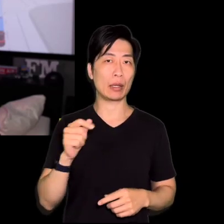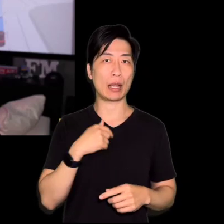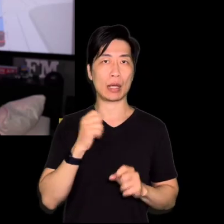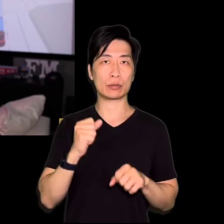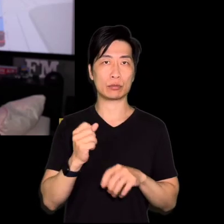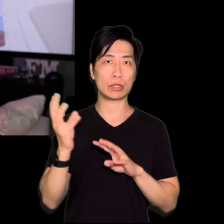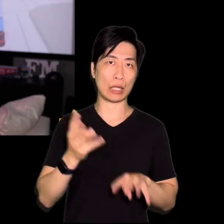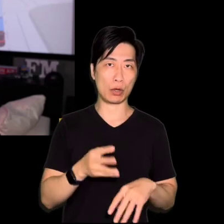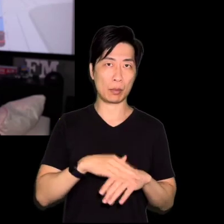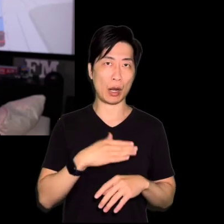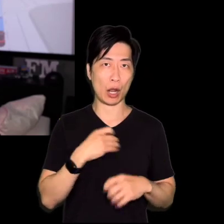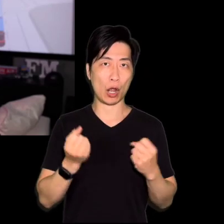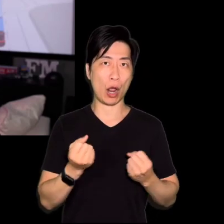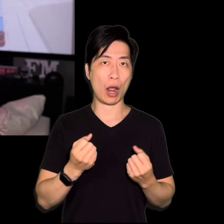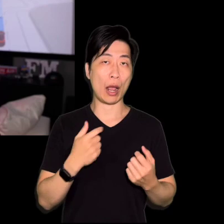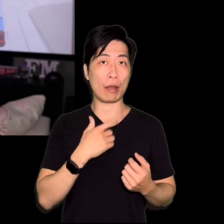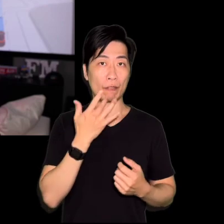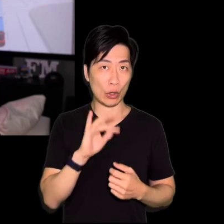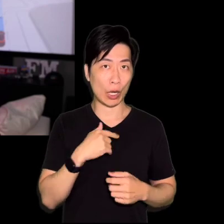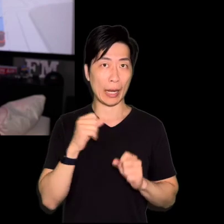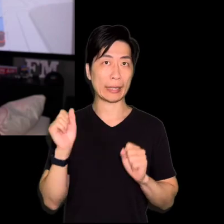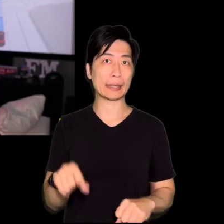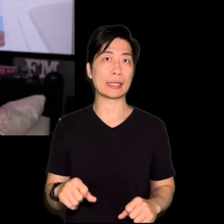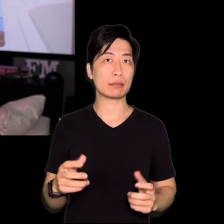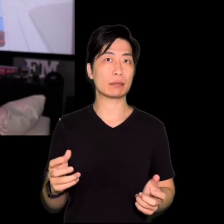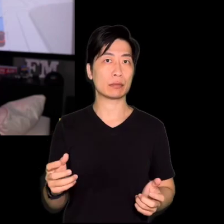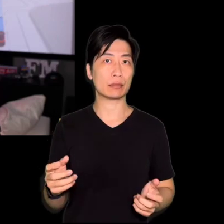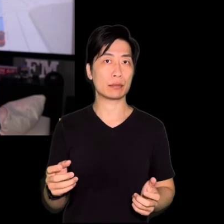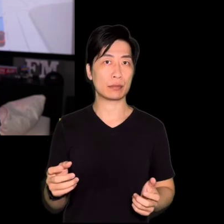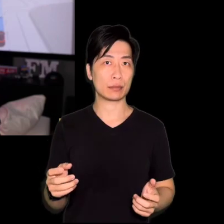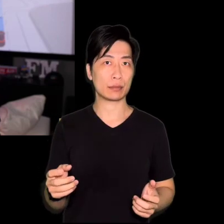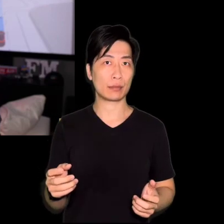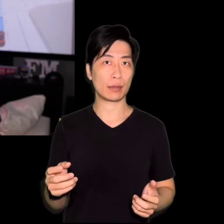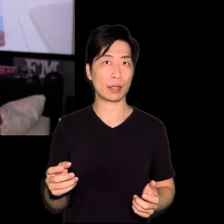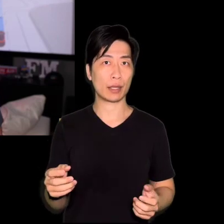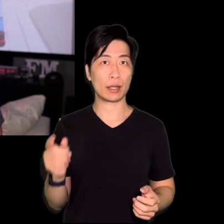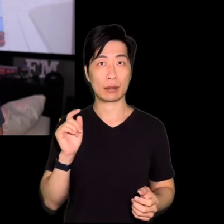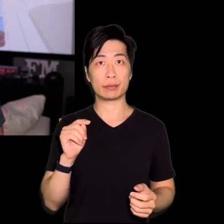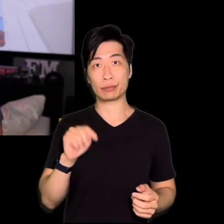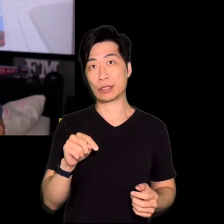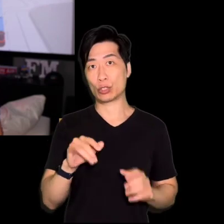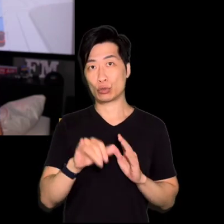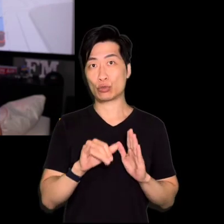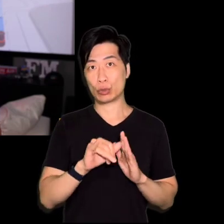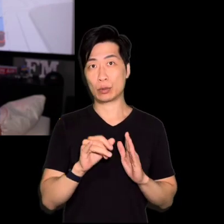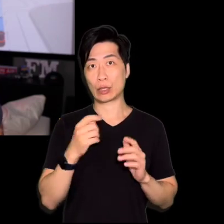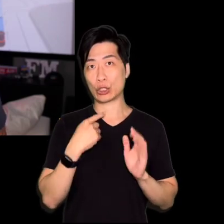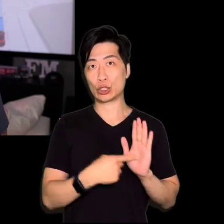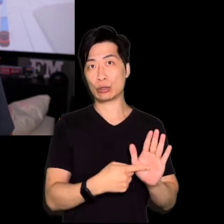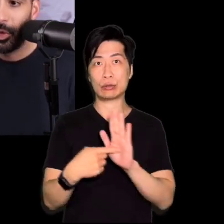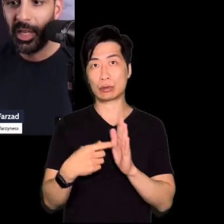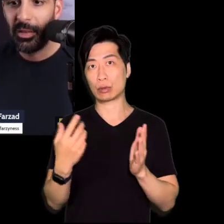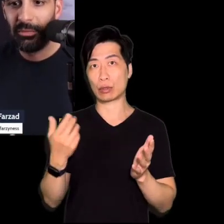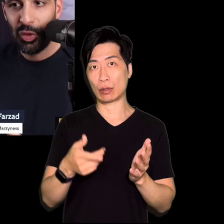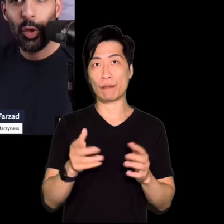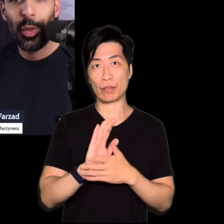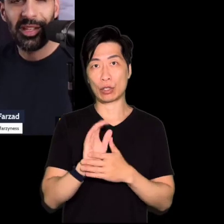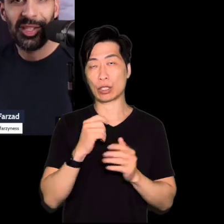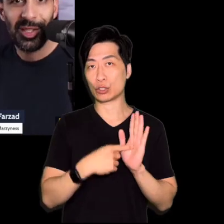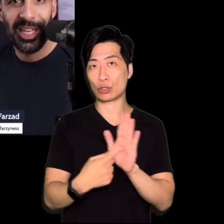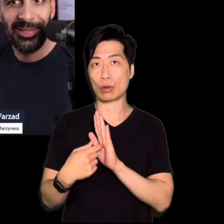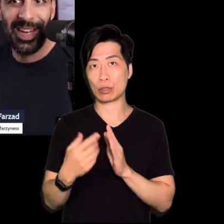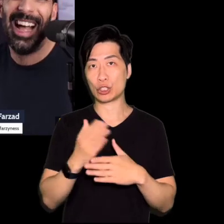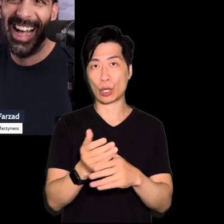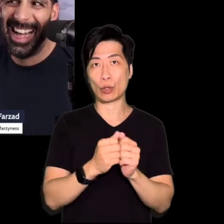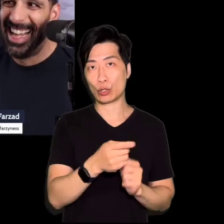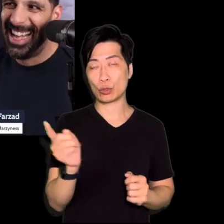I'm fortunate enough to have this platform to share that with you. So we'll see. We'll see. Do you think